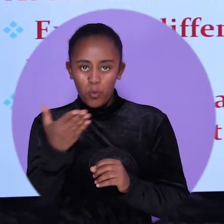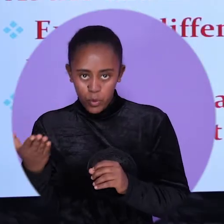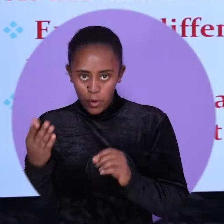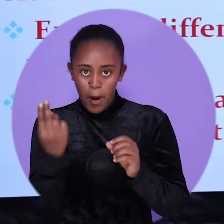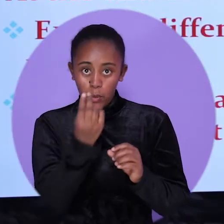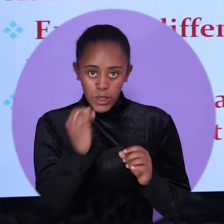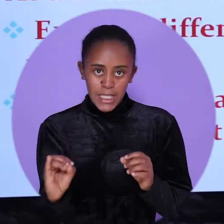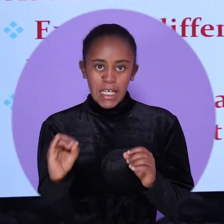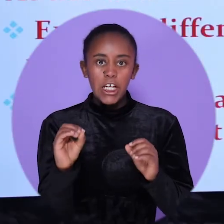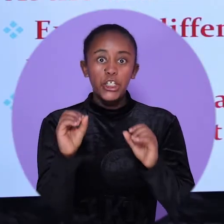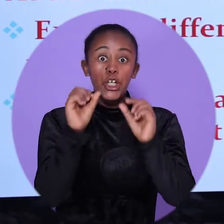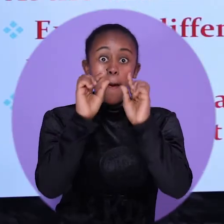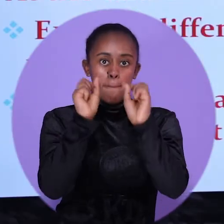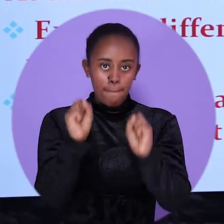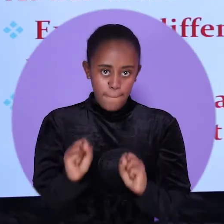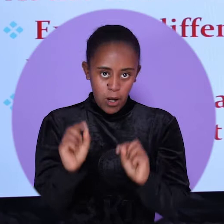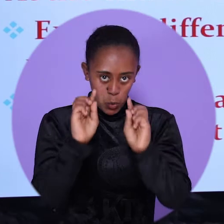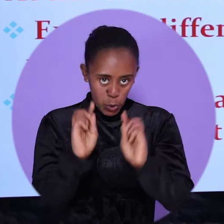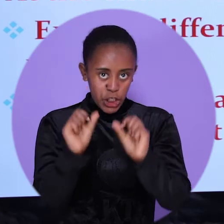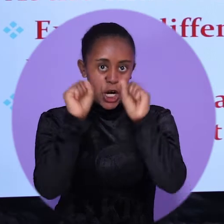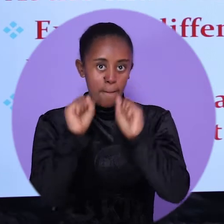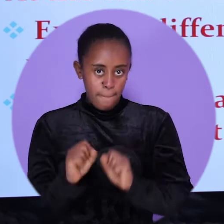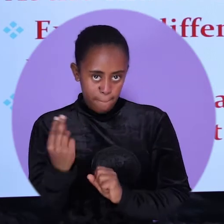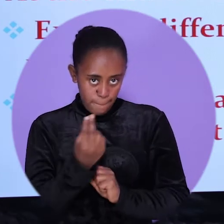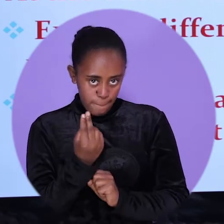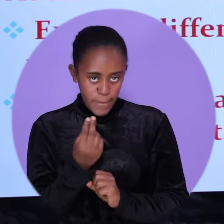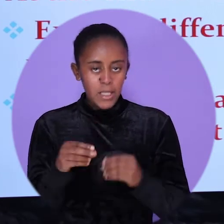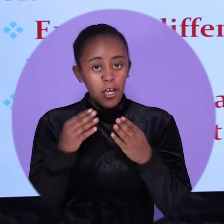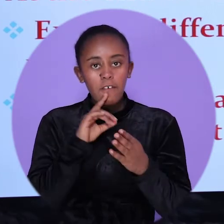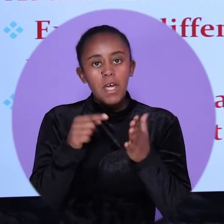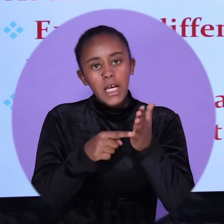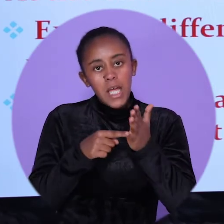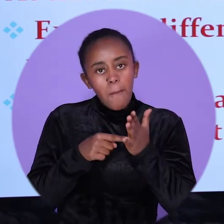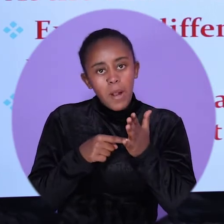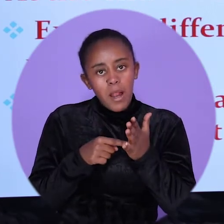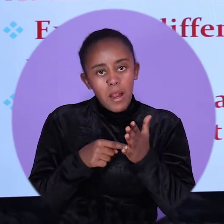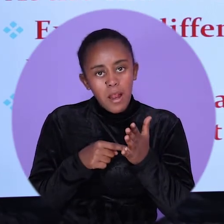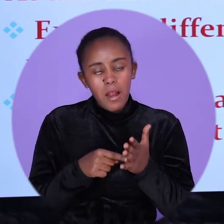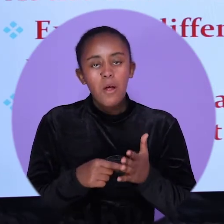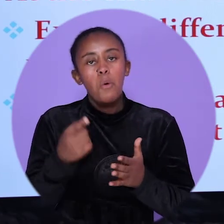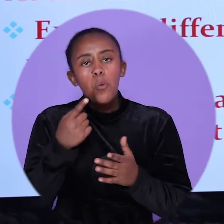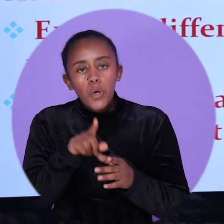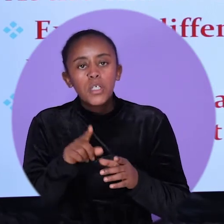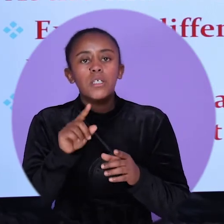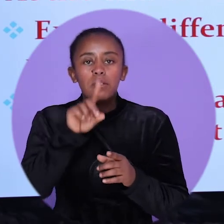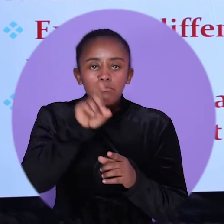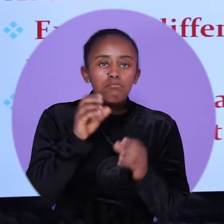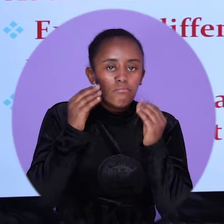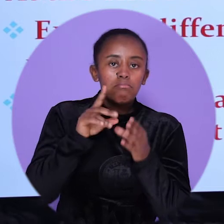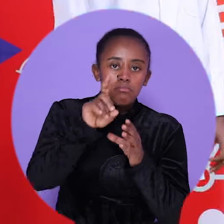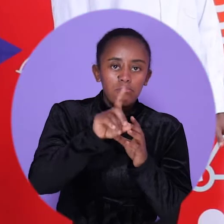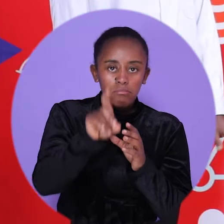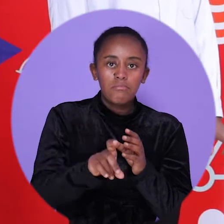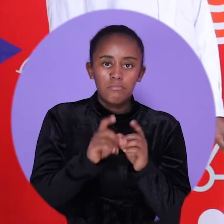shape words. And the second objective is they give example when they when their teacher asking about